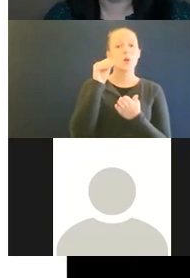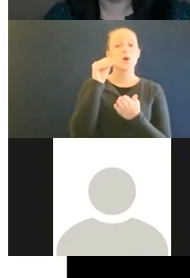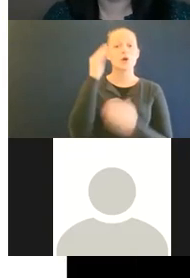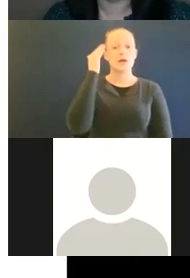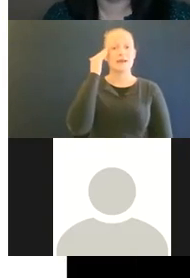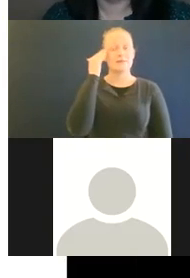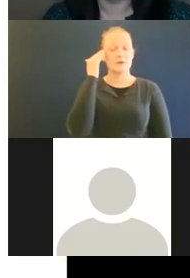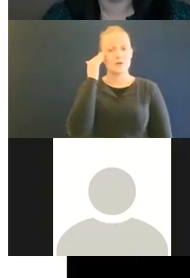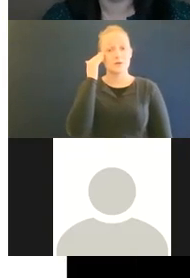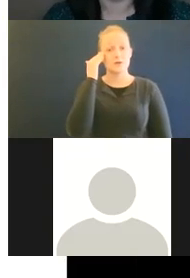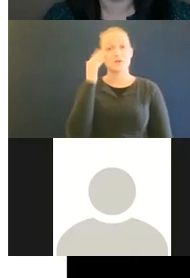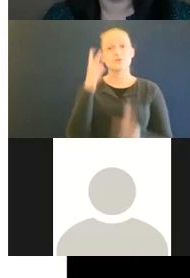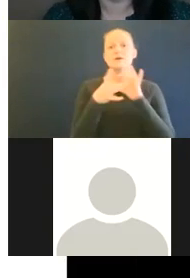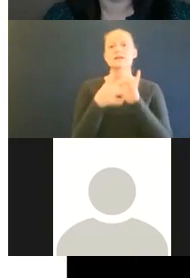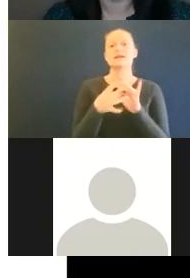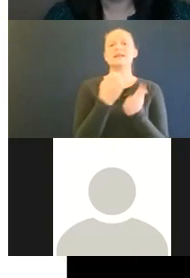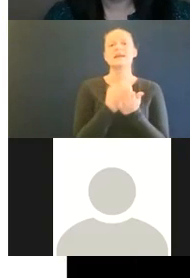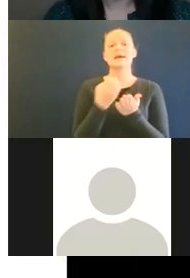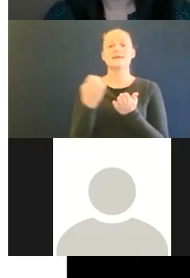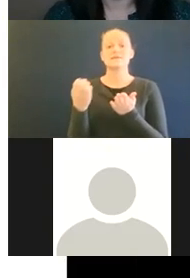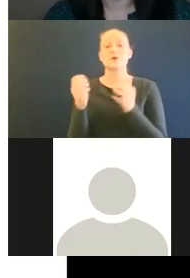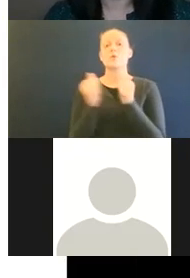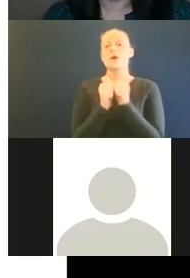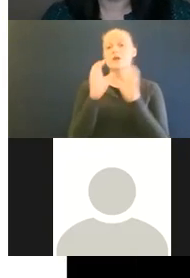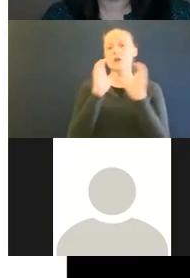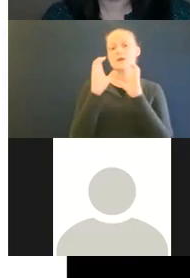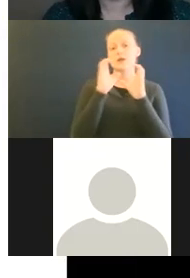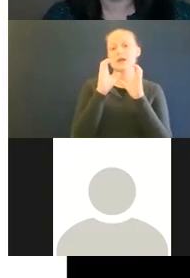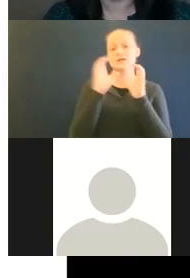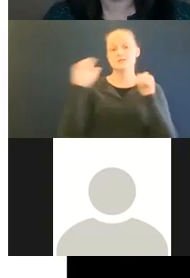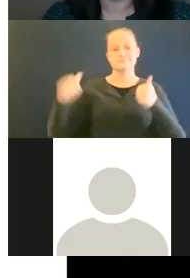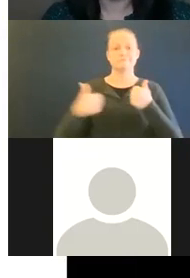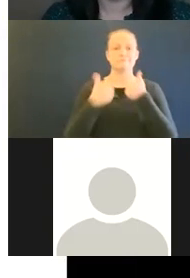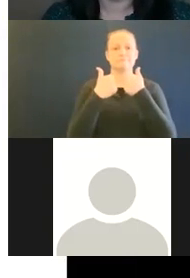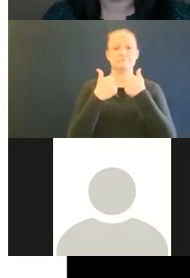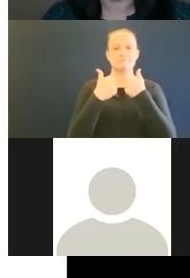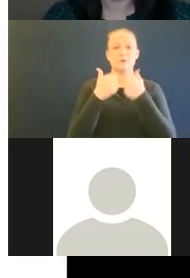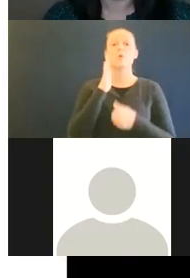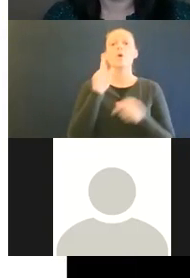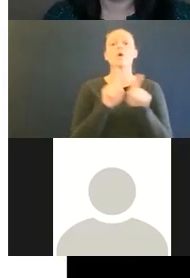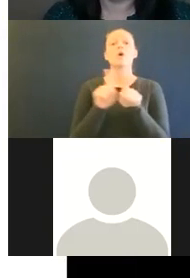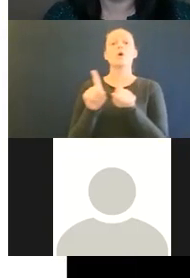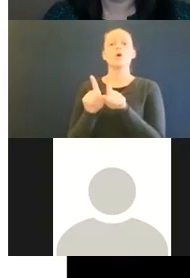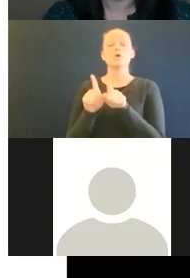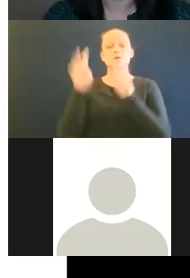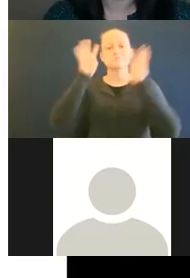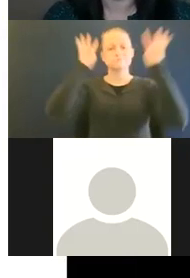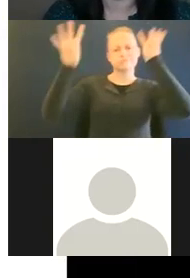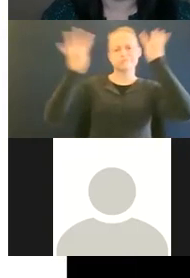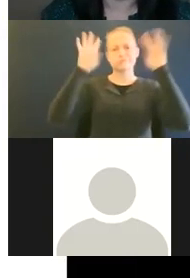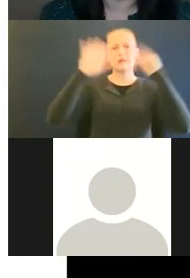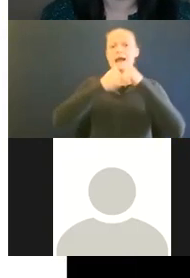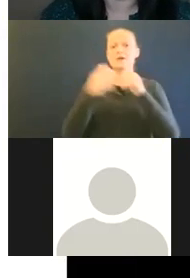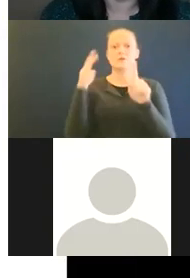support students with communication challenges, and that also you will create an implementation plan using